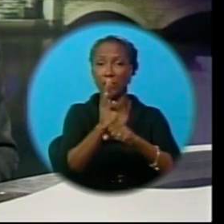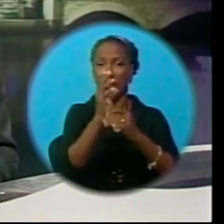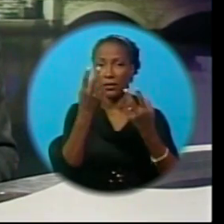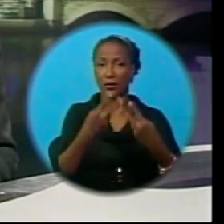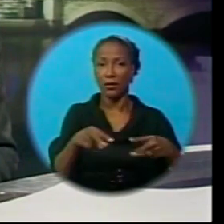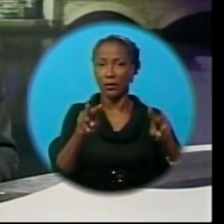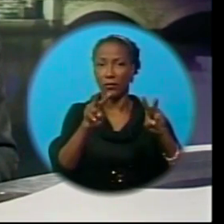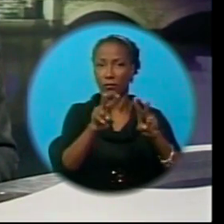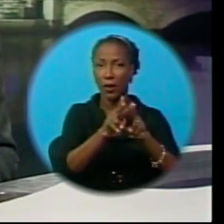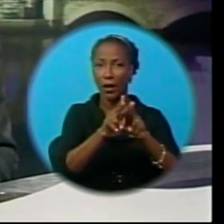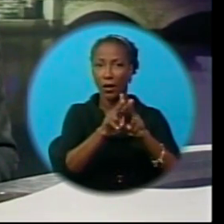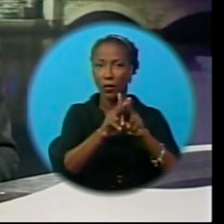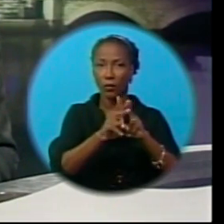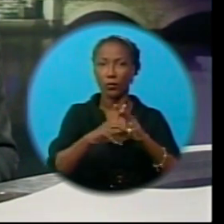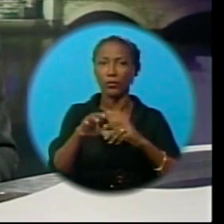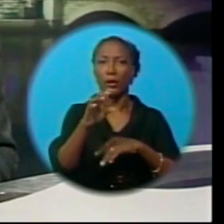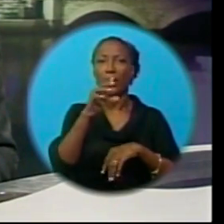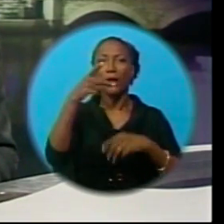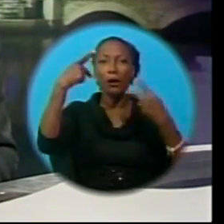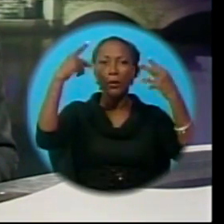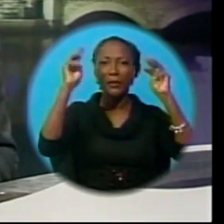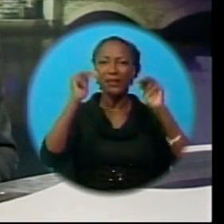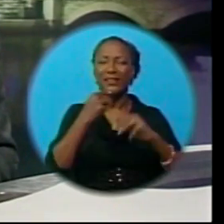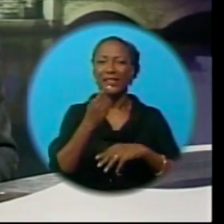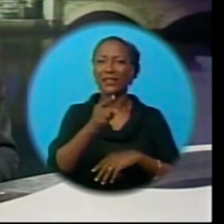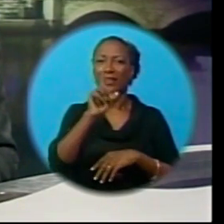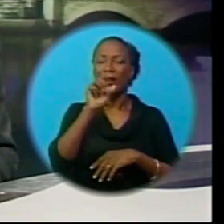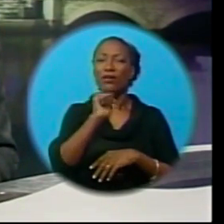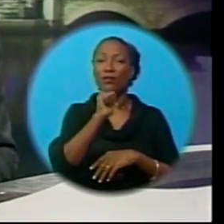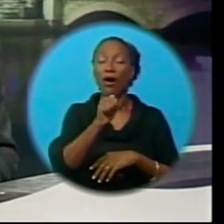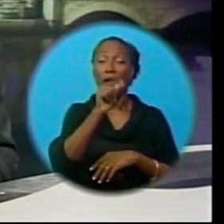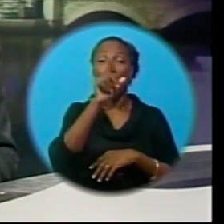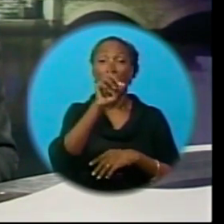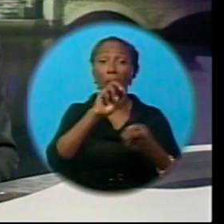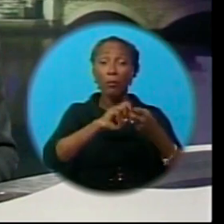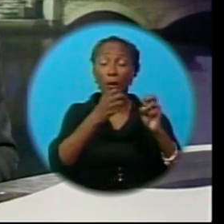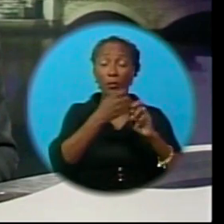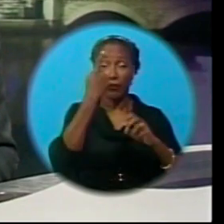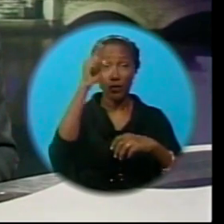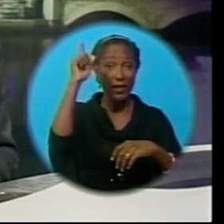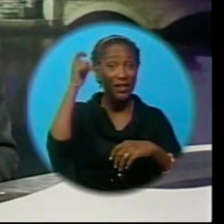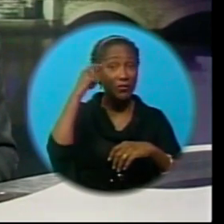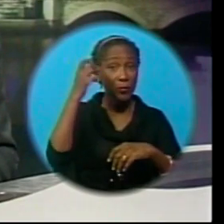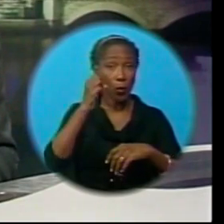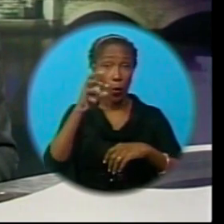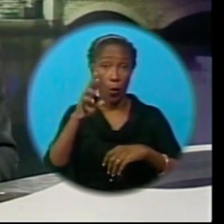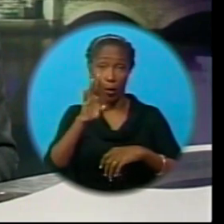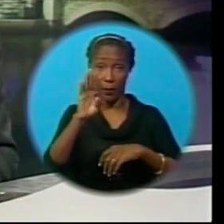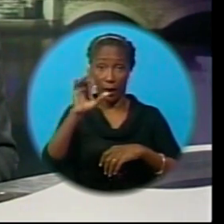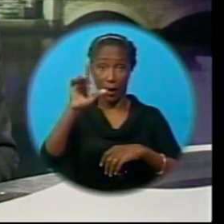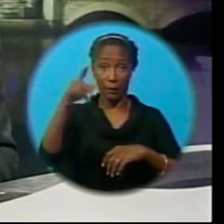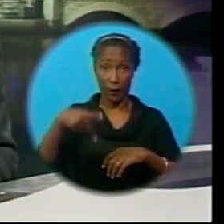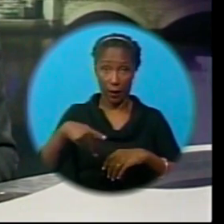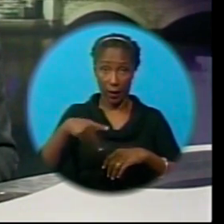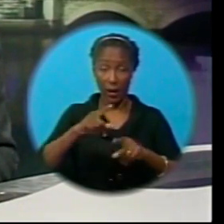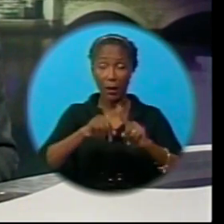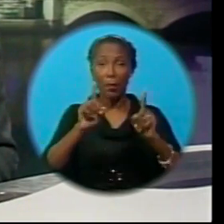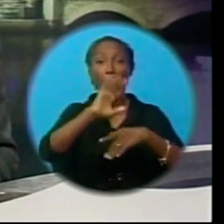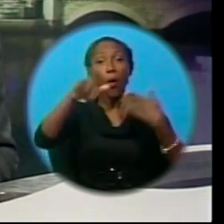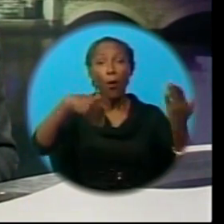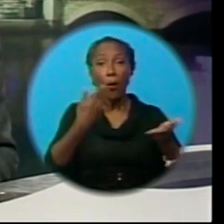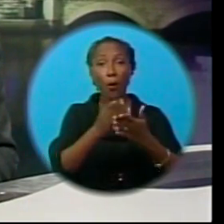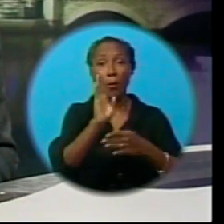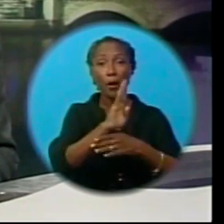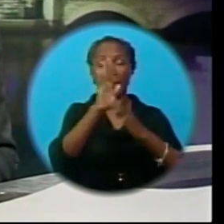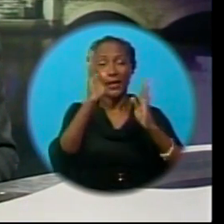society. The Prime Minister says the issue is not one for just the government or opposition alone, adding that all Barbadians have to be willing to do what it takes